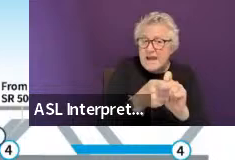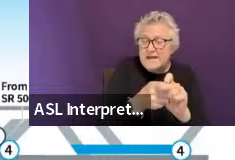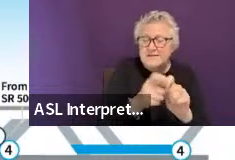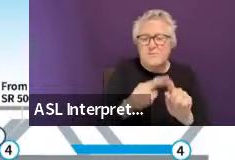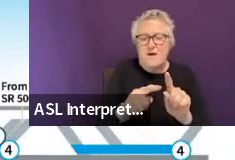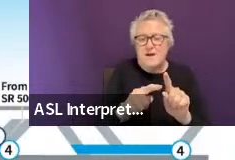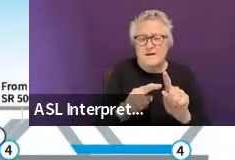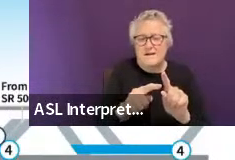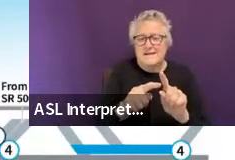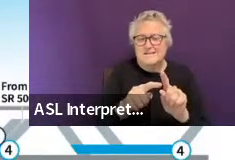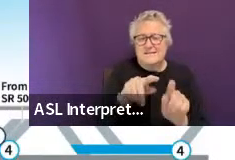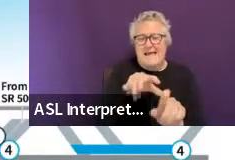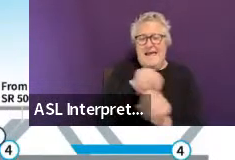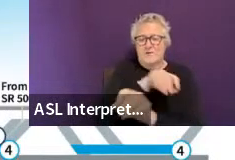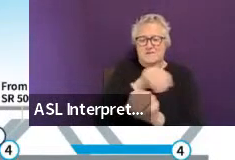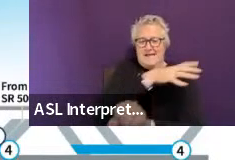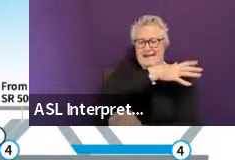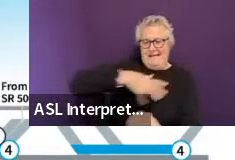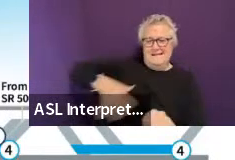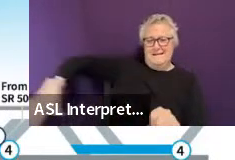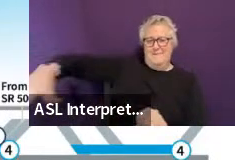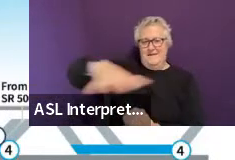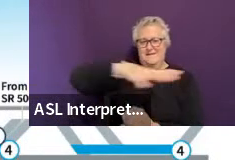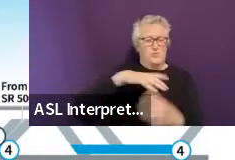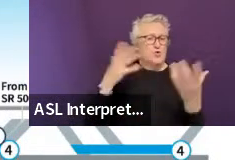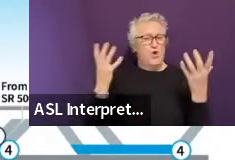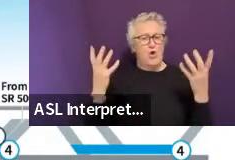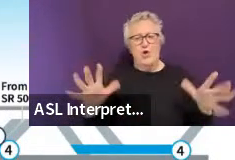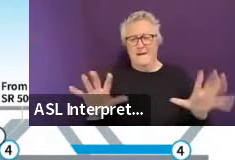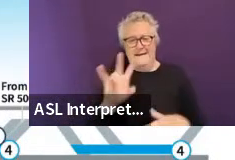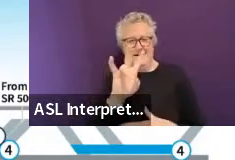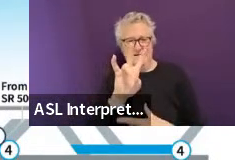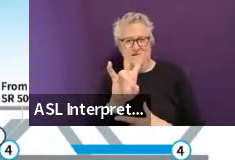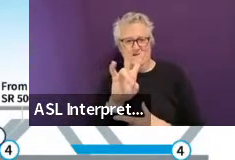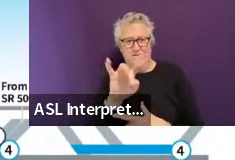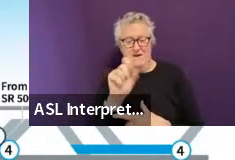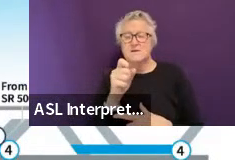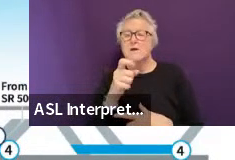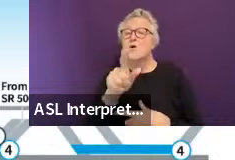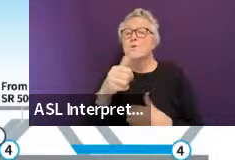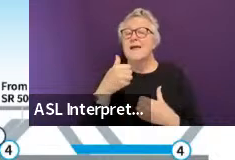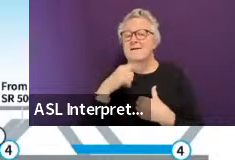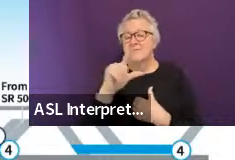the limits. We're already 7 miles, we've got a 20-mile